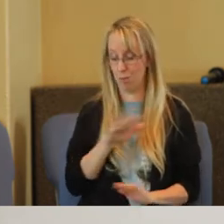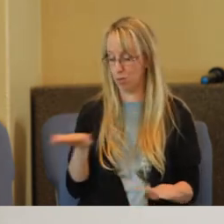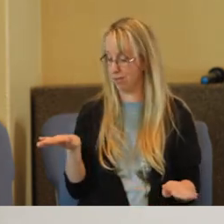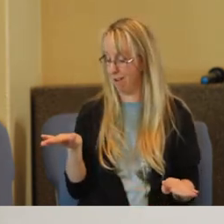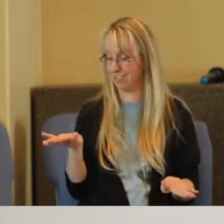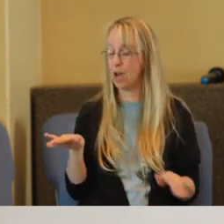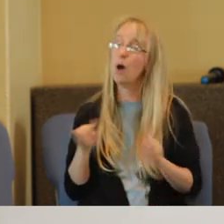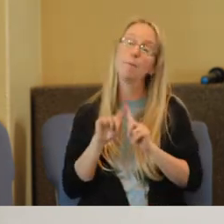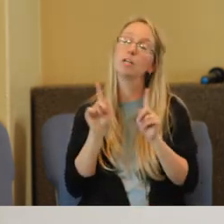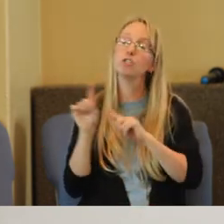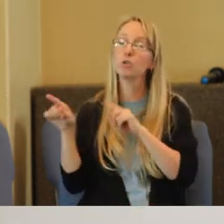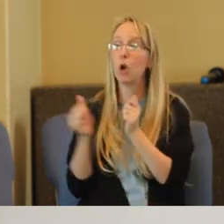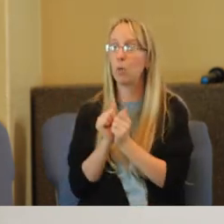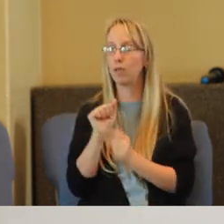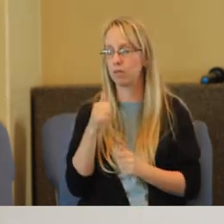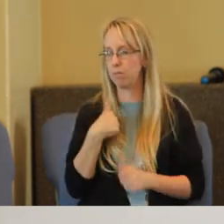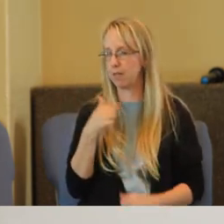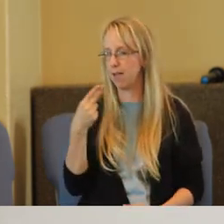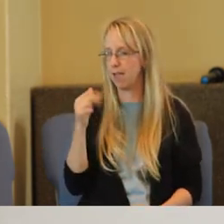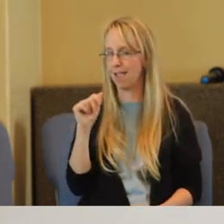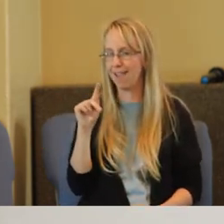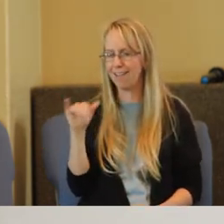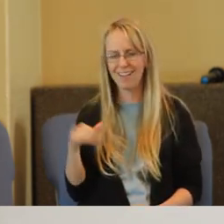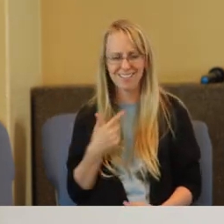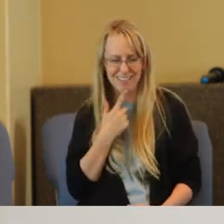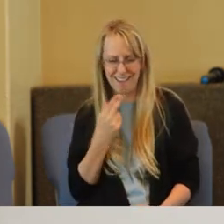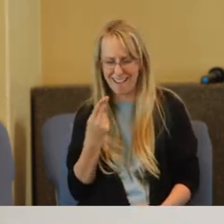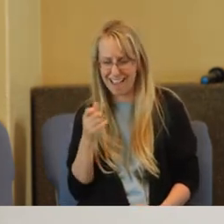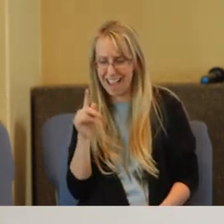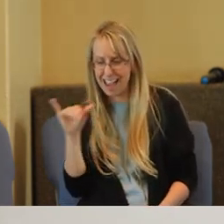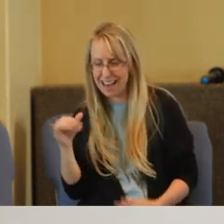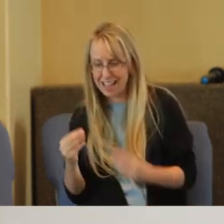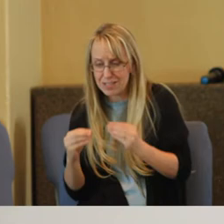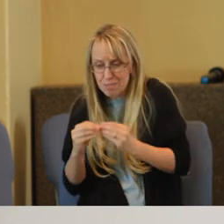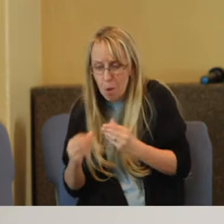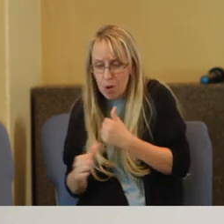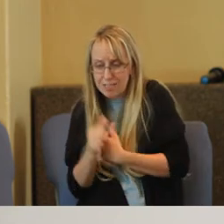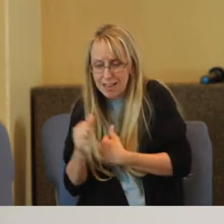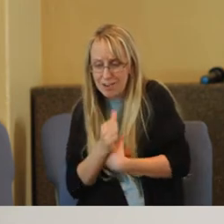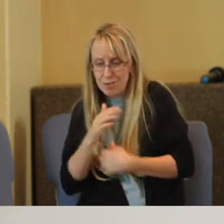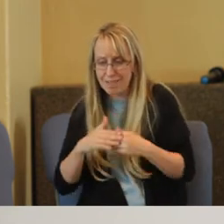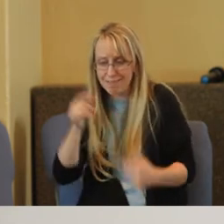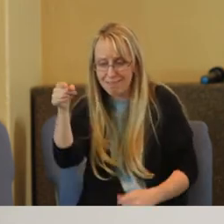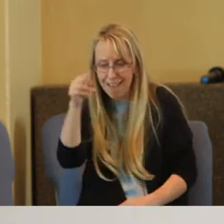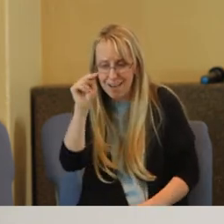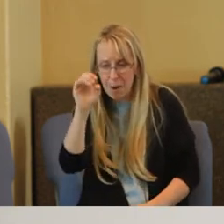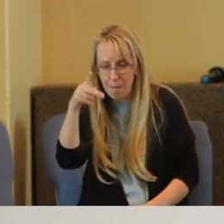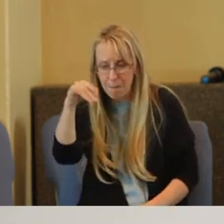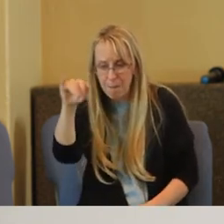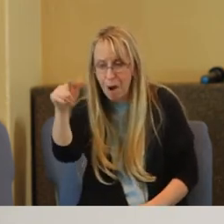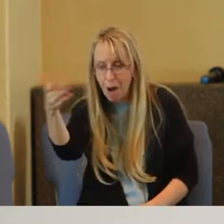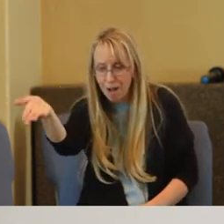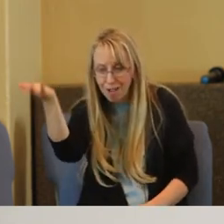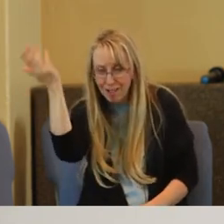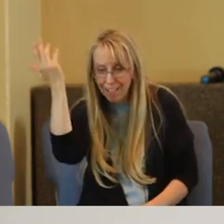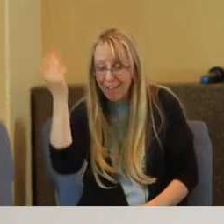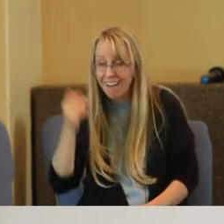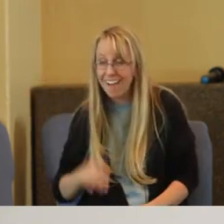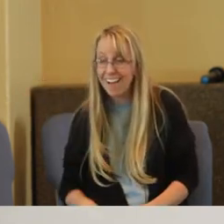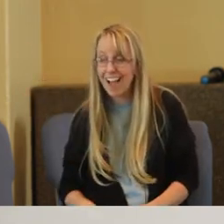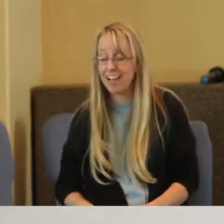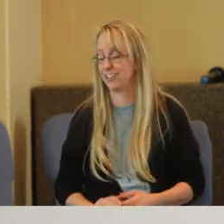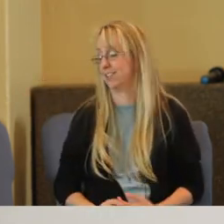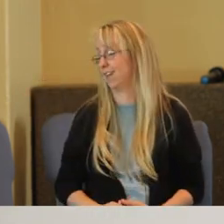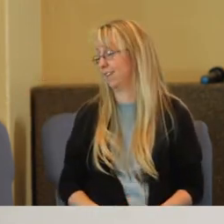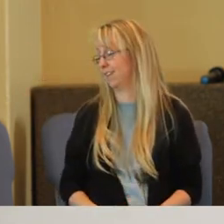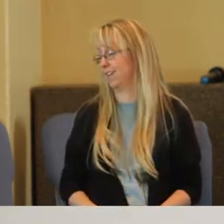go with me to Haiti, and I keep trying to tell her Haiti is more dangerous than Nepal, okay? She doesn't,